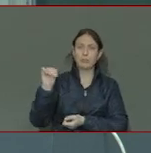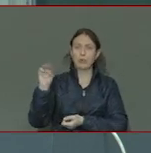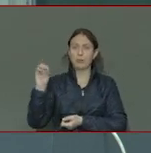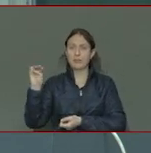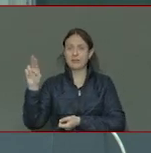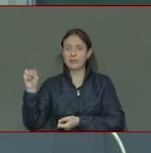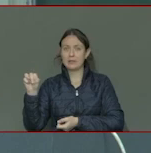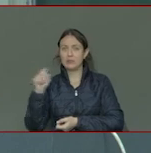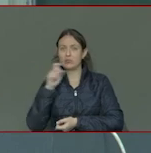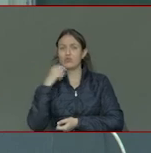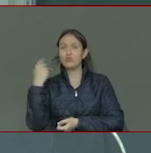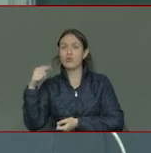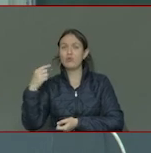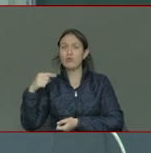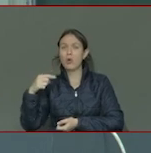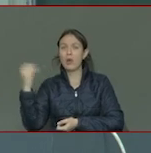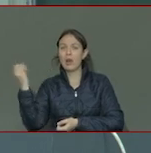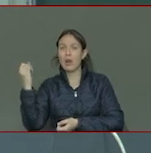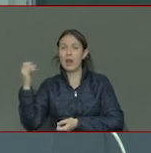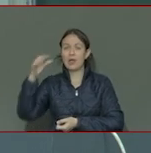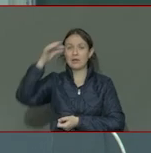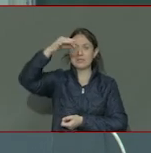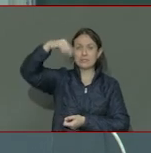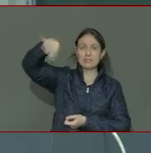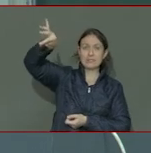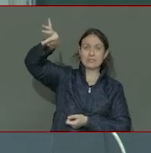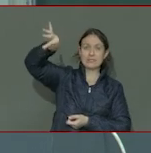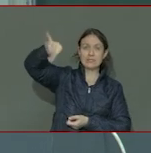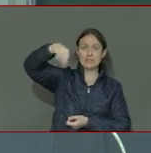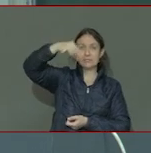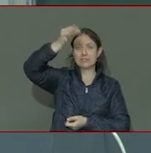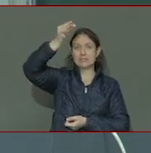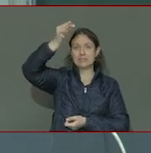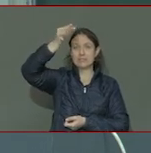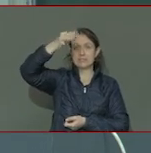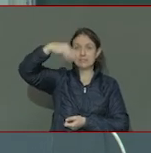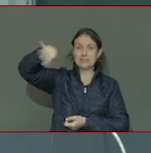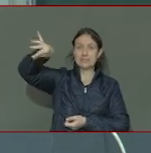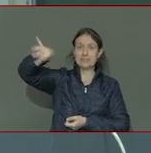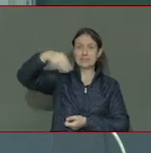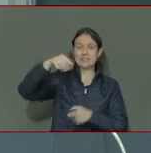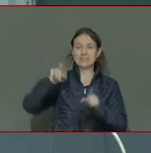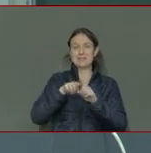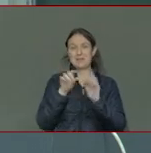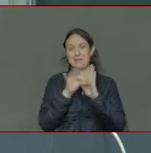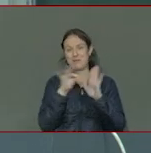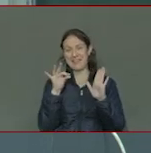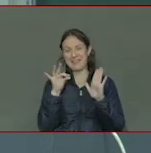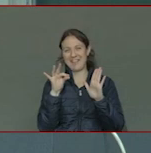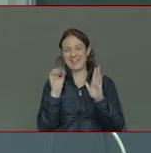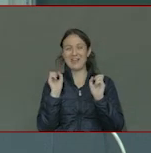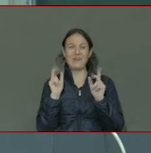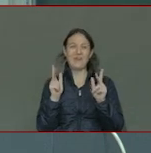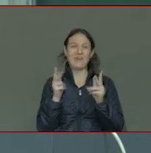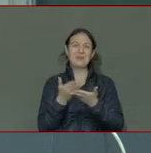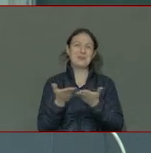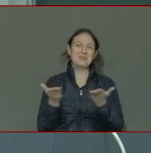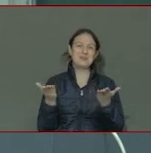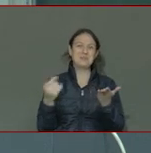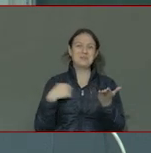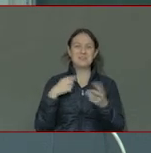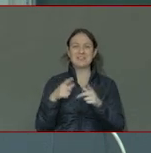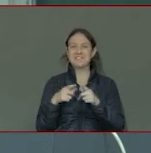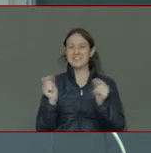a pendulum. You also use this formula. Okay, boys and girls, so that is my story for